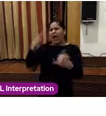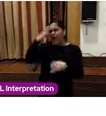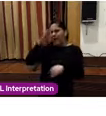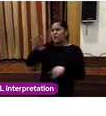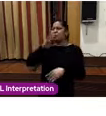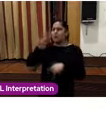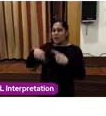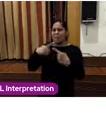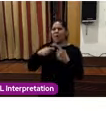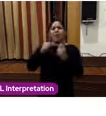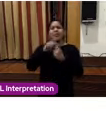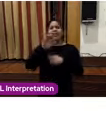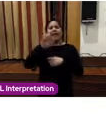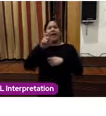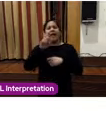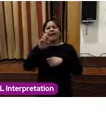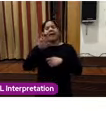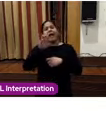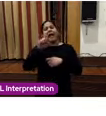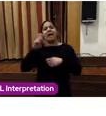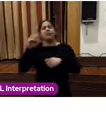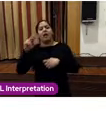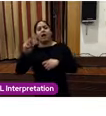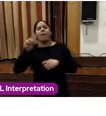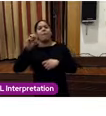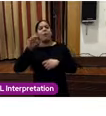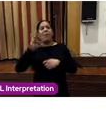about, ExxonMobil. It's outrageous.